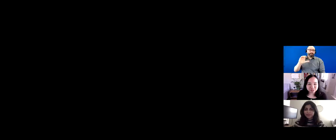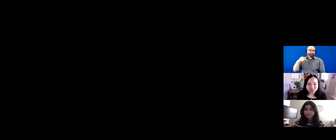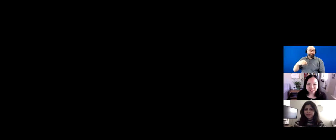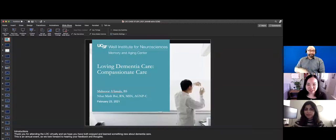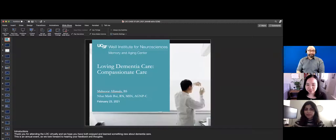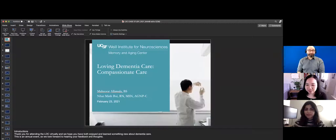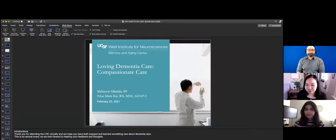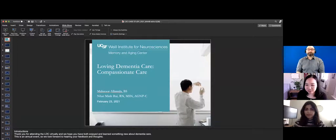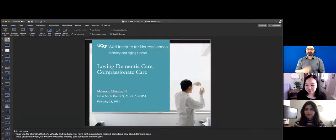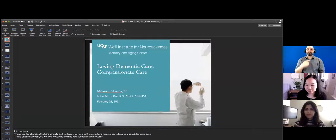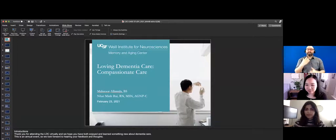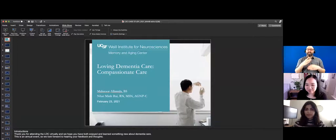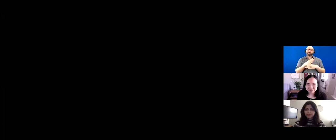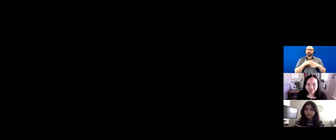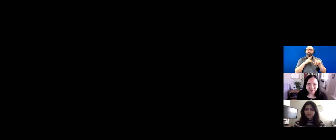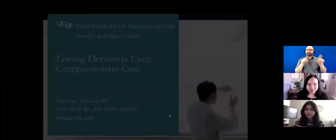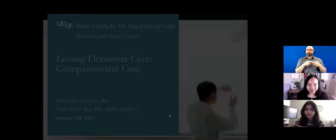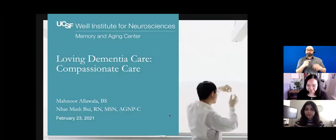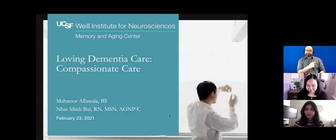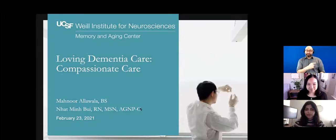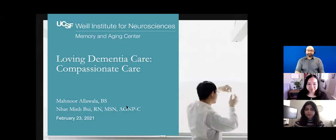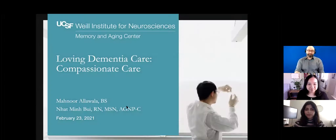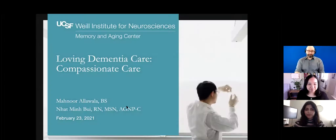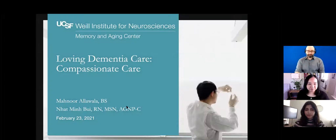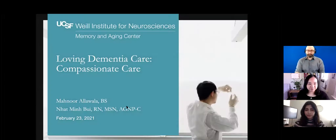And so I'm just going to share my screen here. Okay.